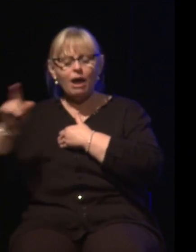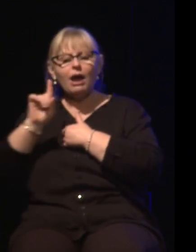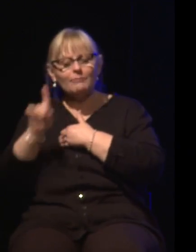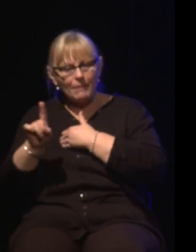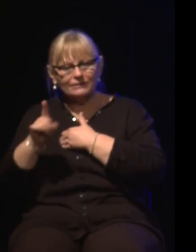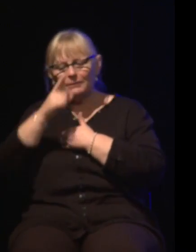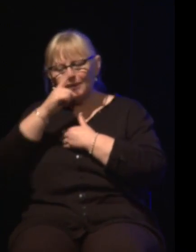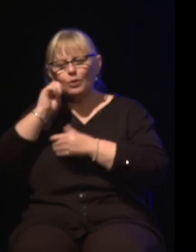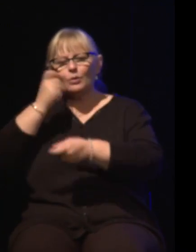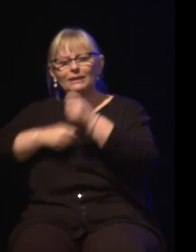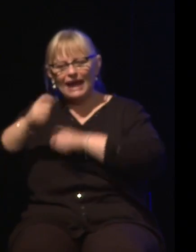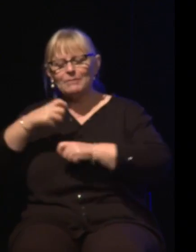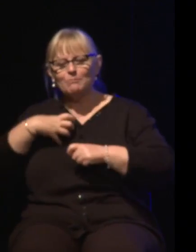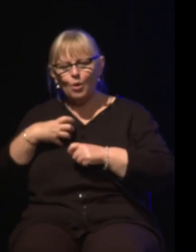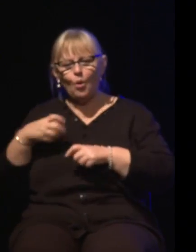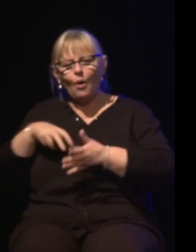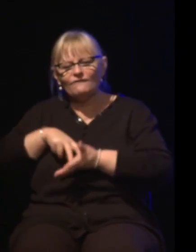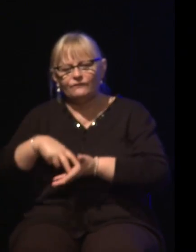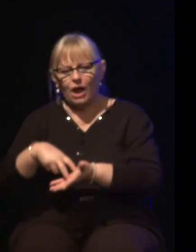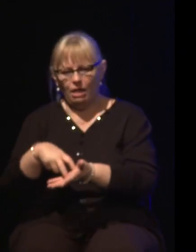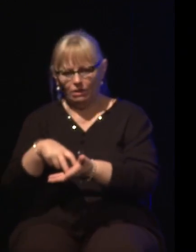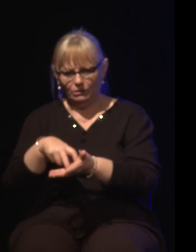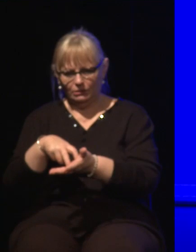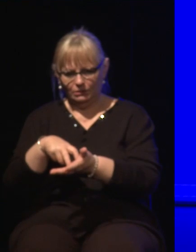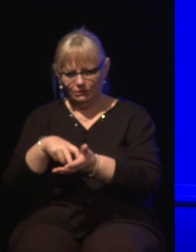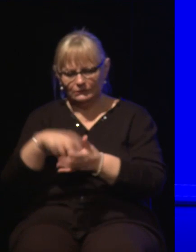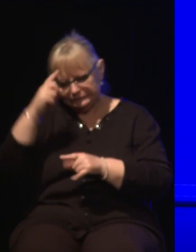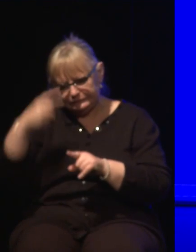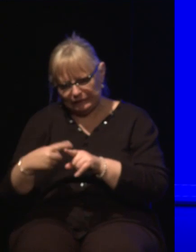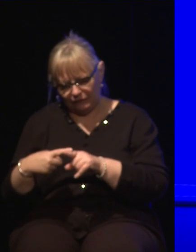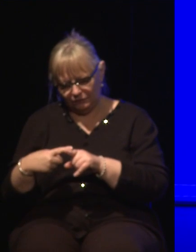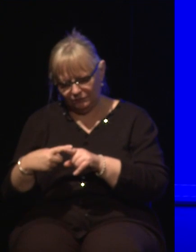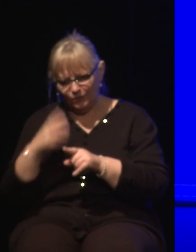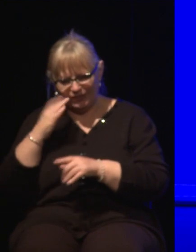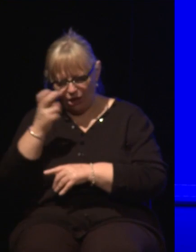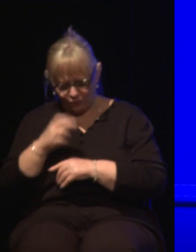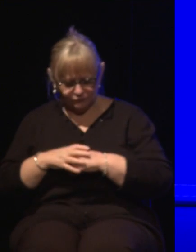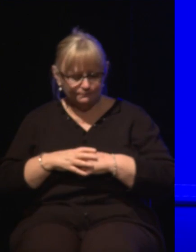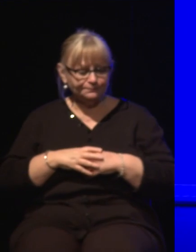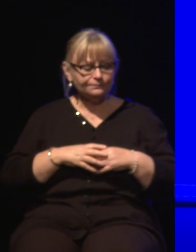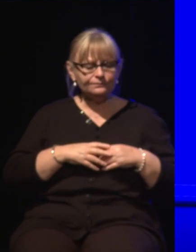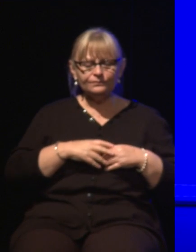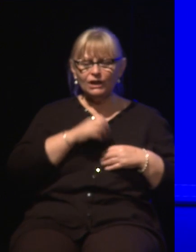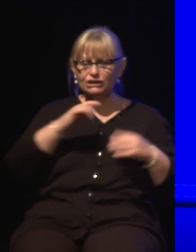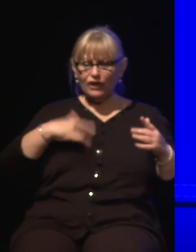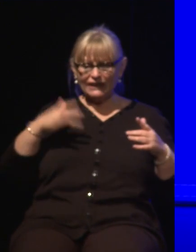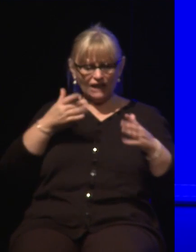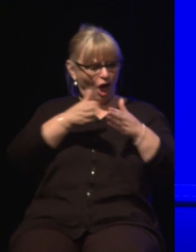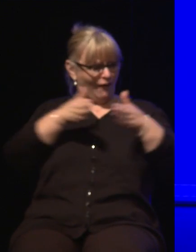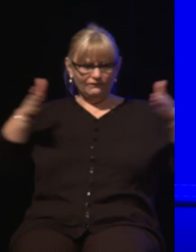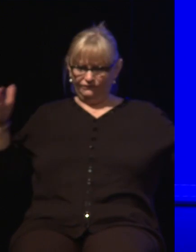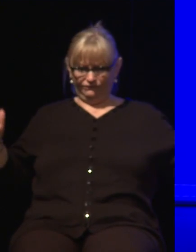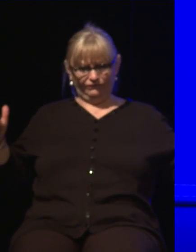to become frail elderly. Now, these life course, the life